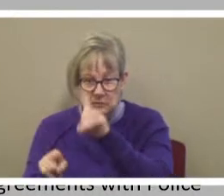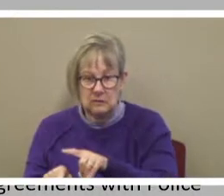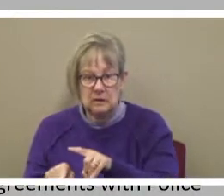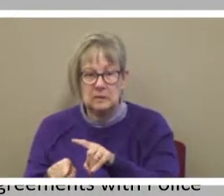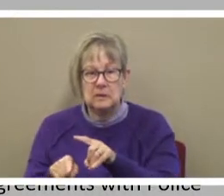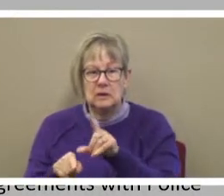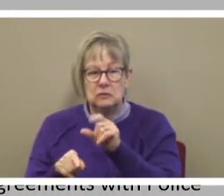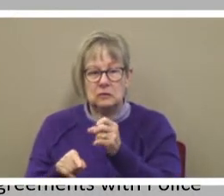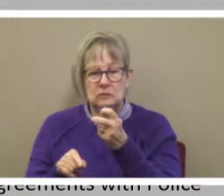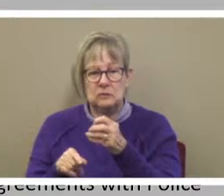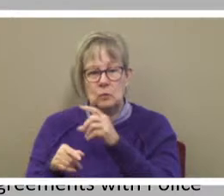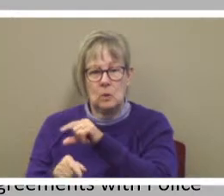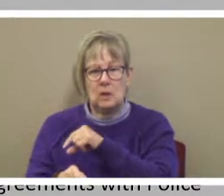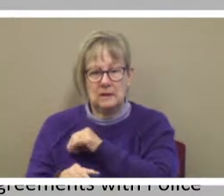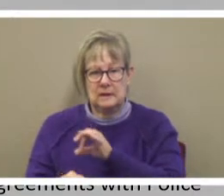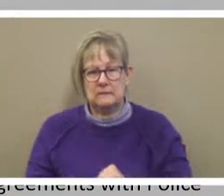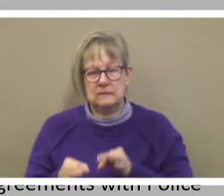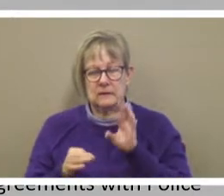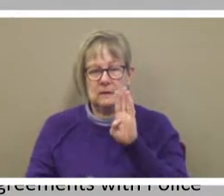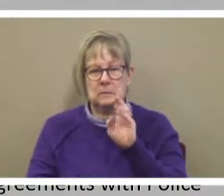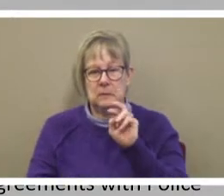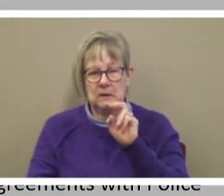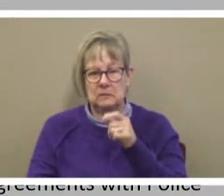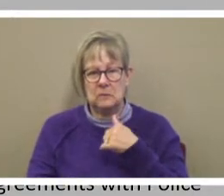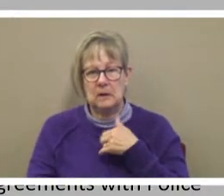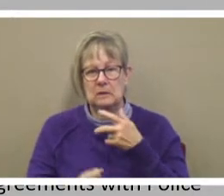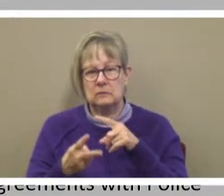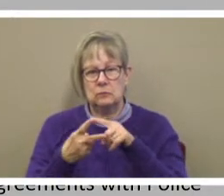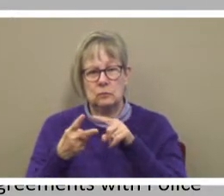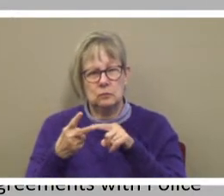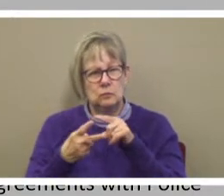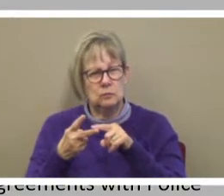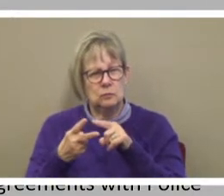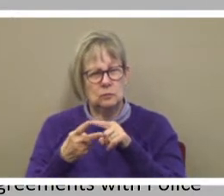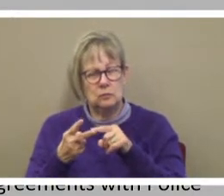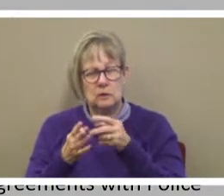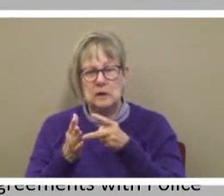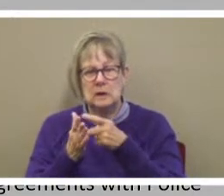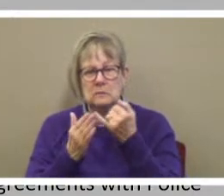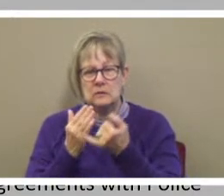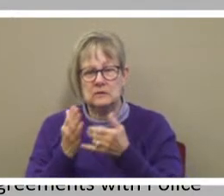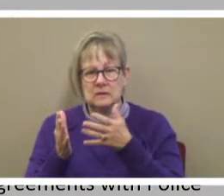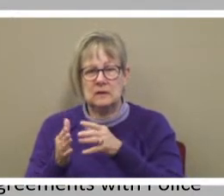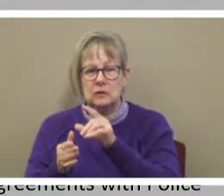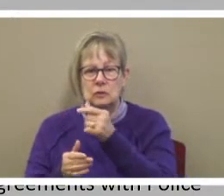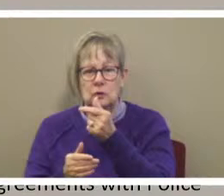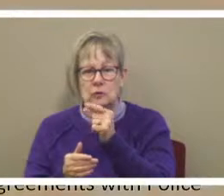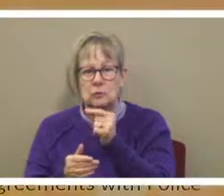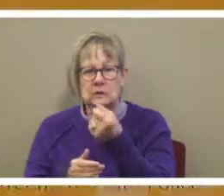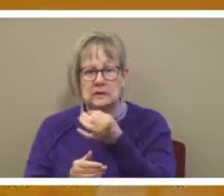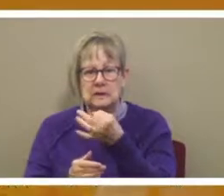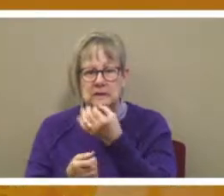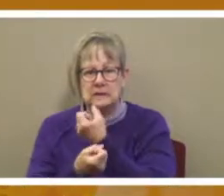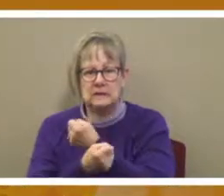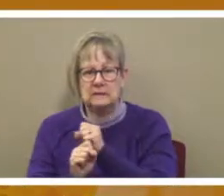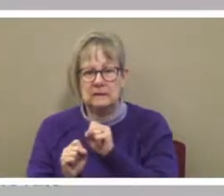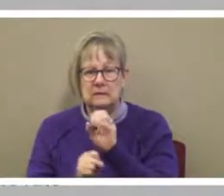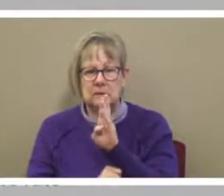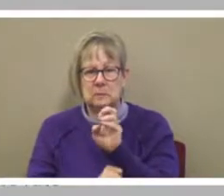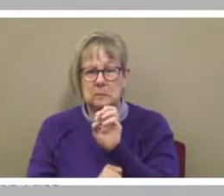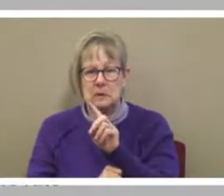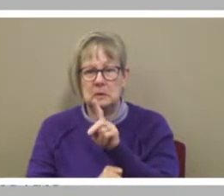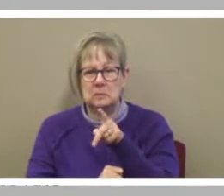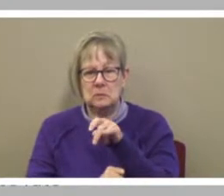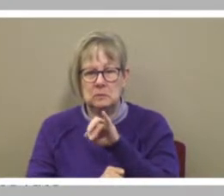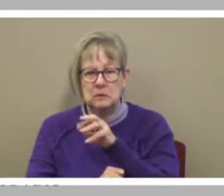bonds, even though we have very few projects left, and the 2019 public safety bond projects.